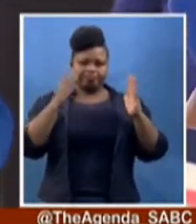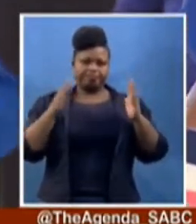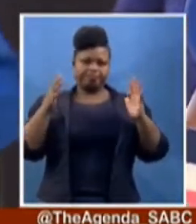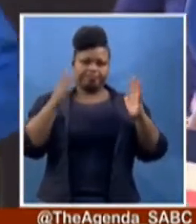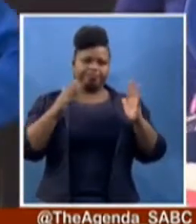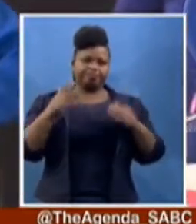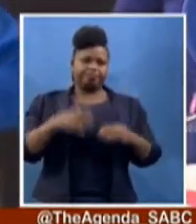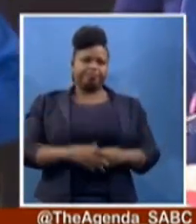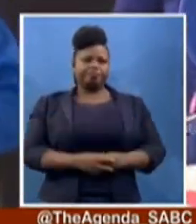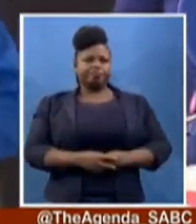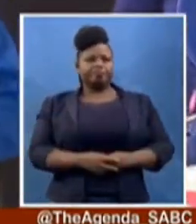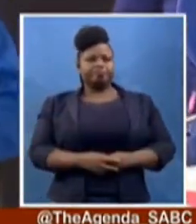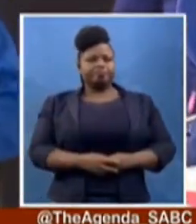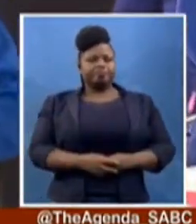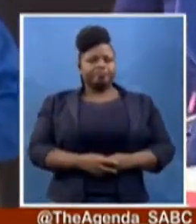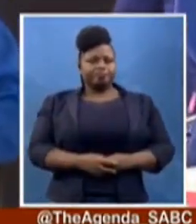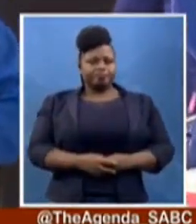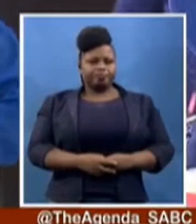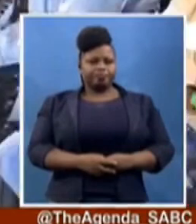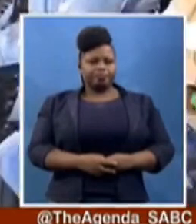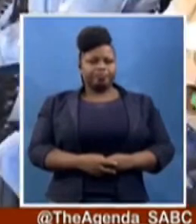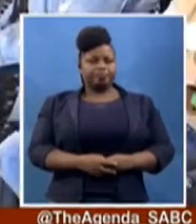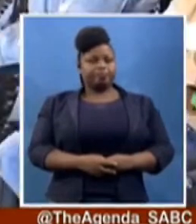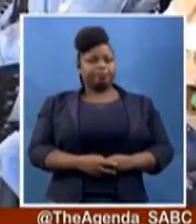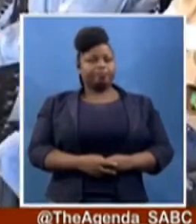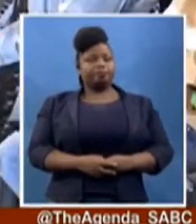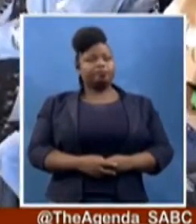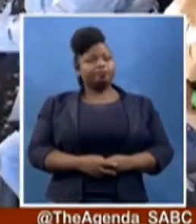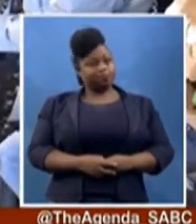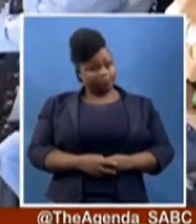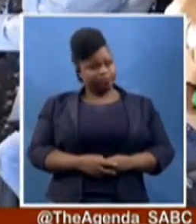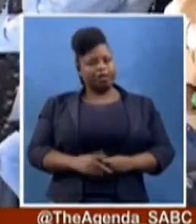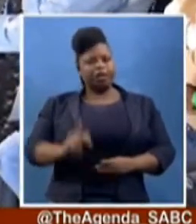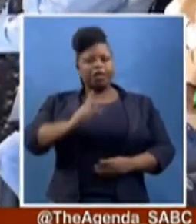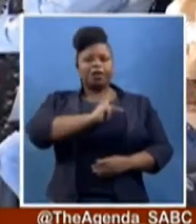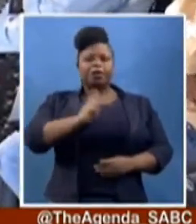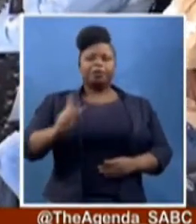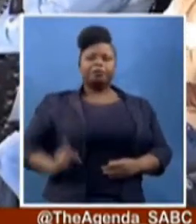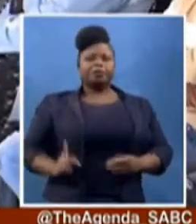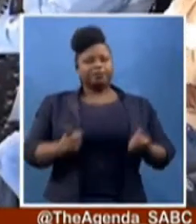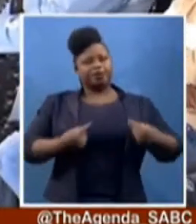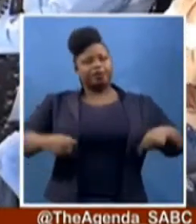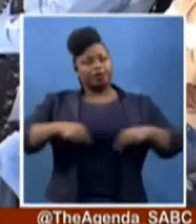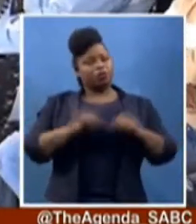Let's give our premier a round of applause.